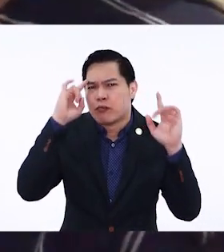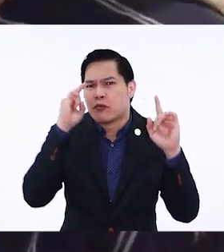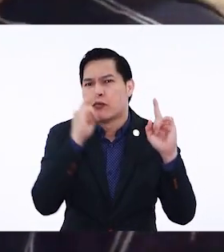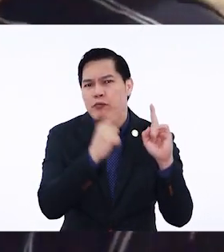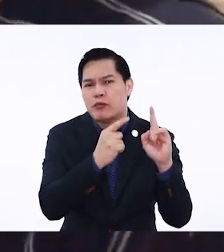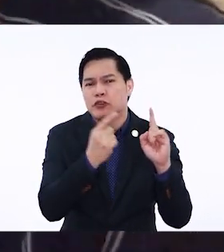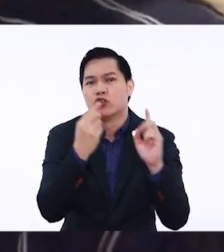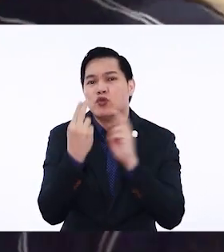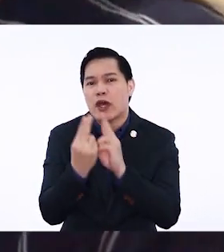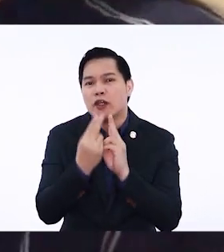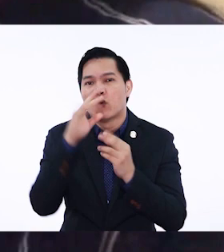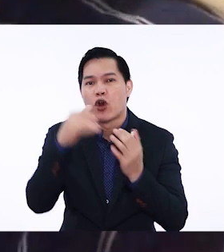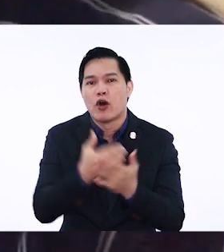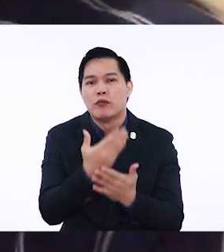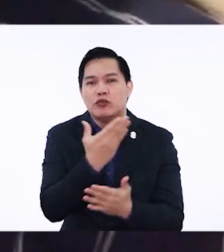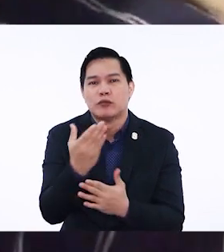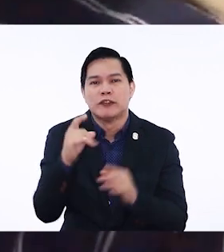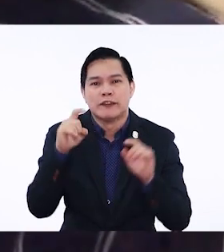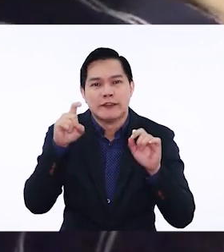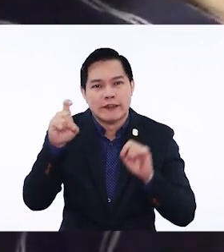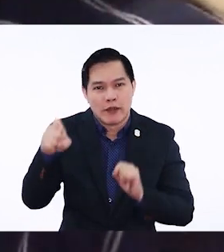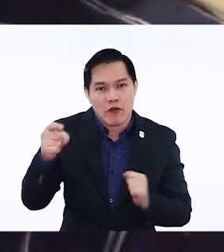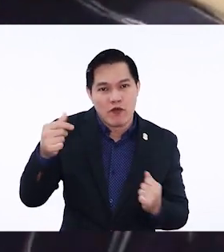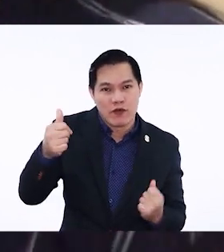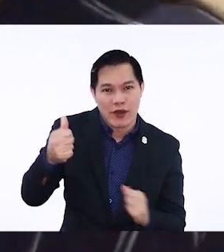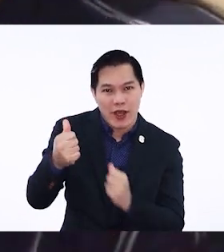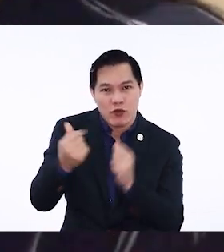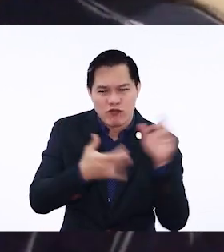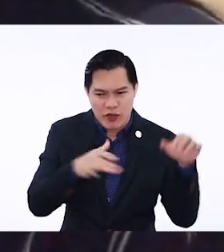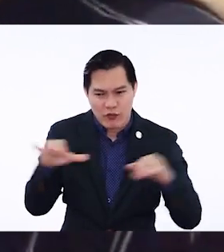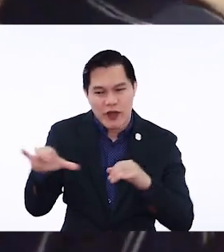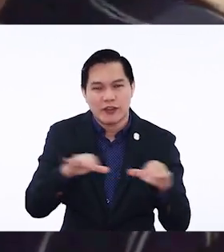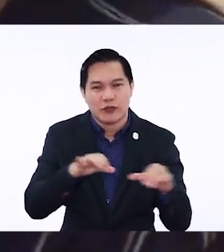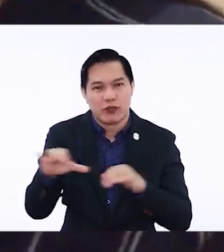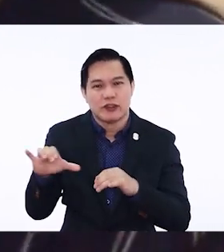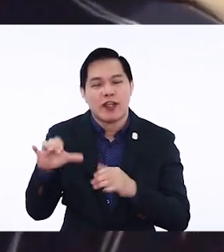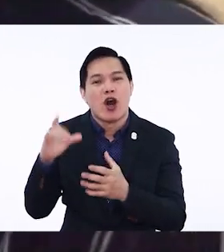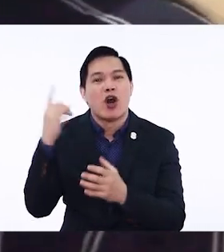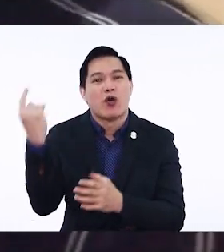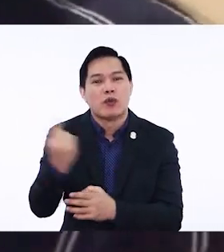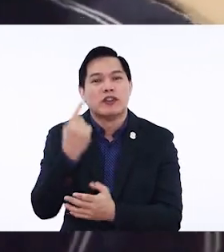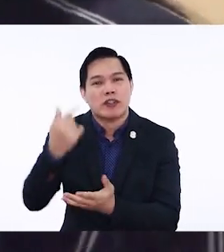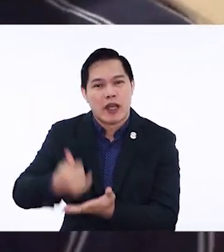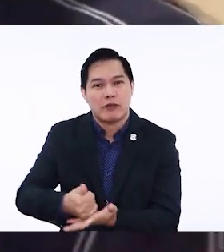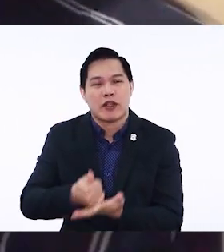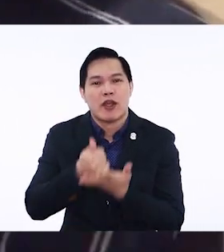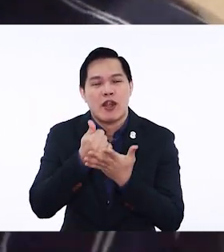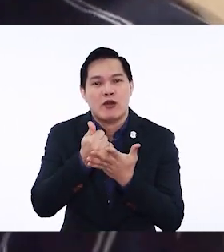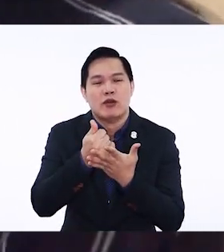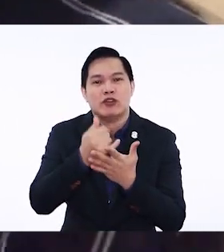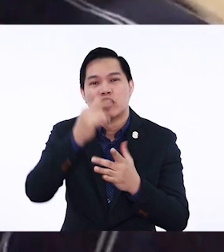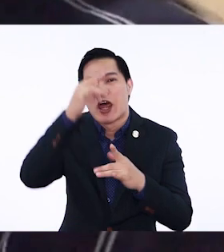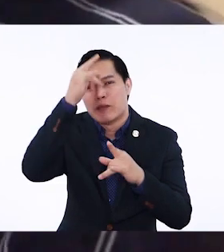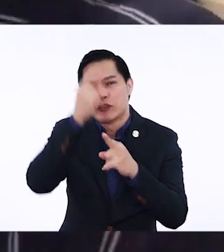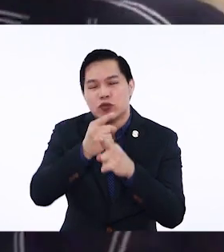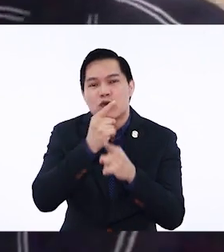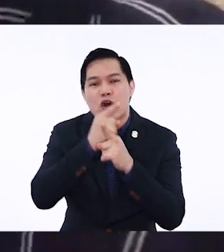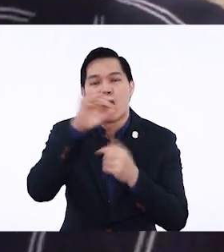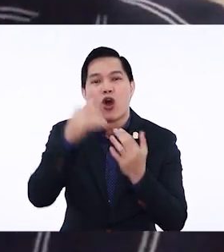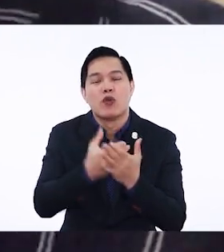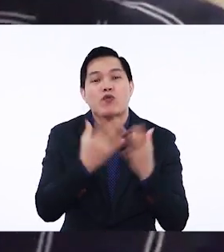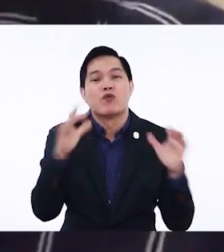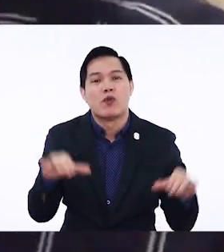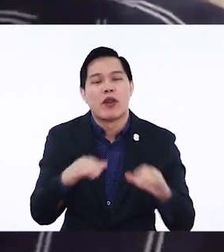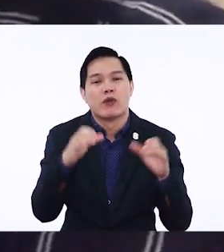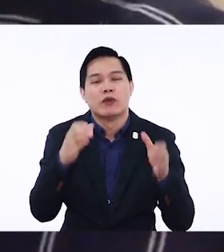with us always upholding these activities and always helping to reach out to the brethren, we are all workers,